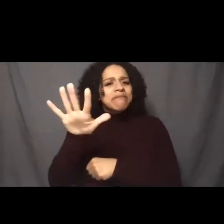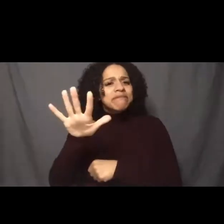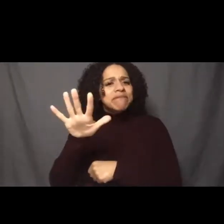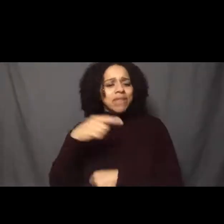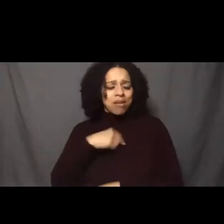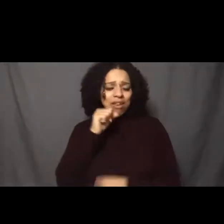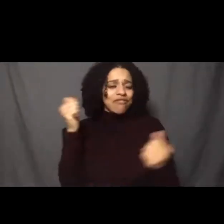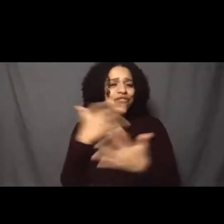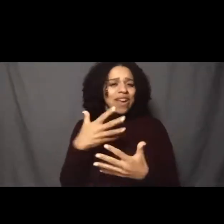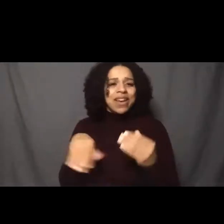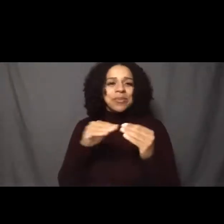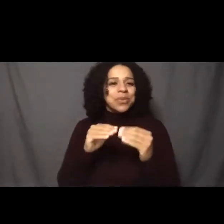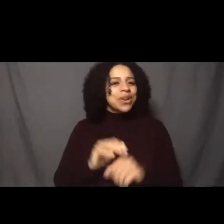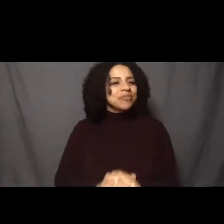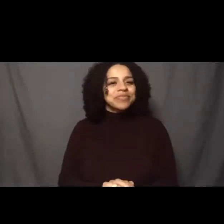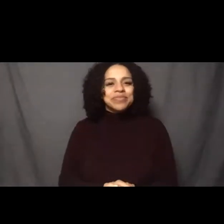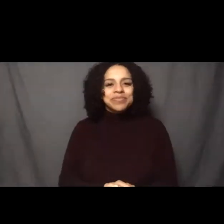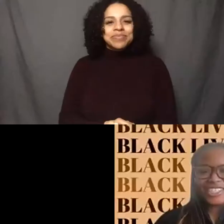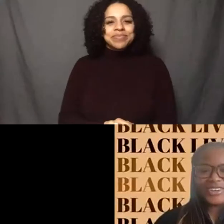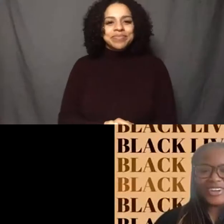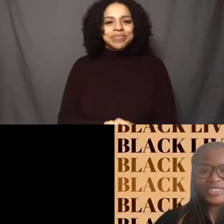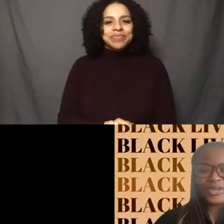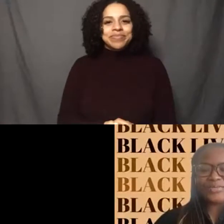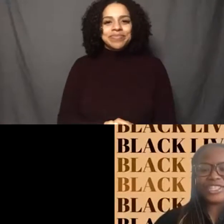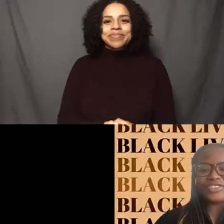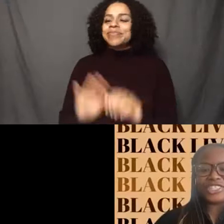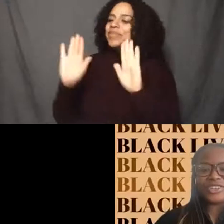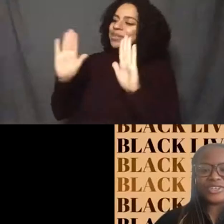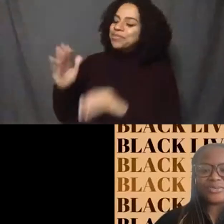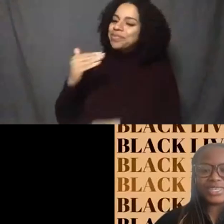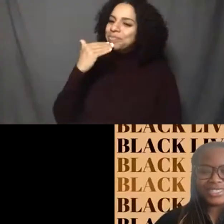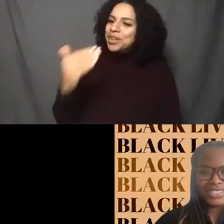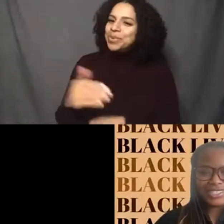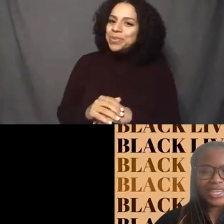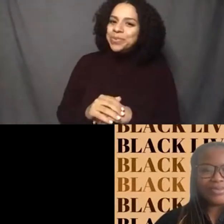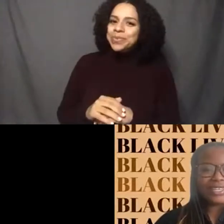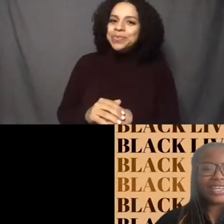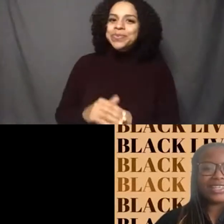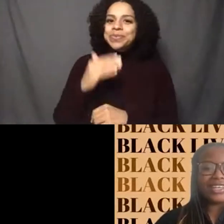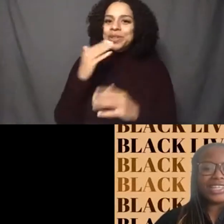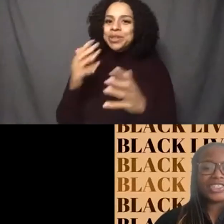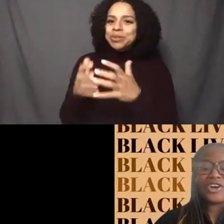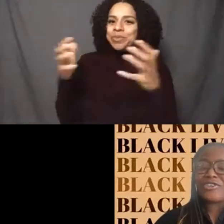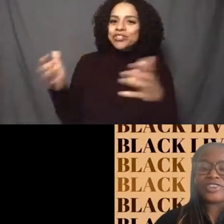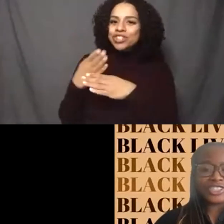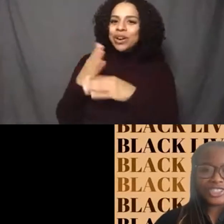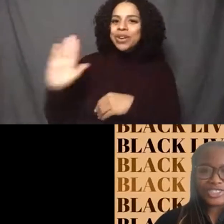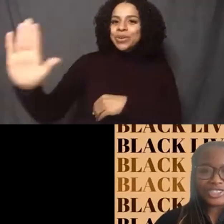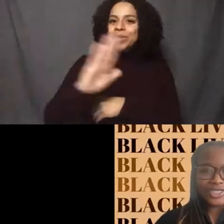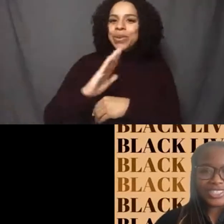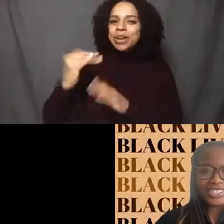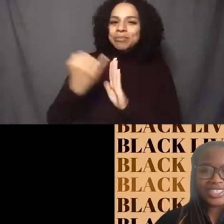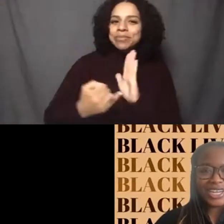Thank you. Awesome, thank you. Thank you all so much for sharing your pieces. Again, these are all first